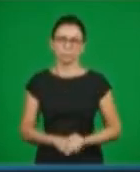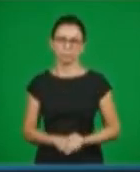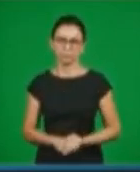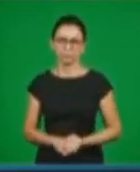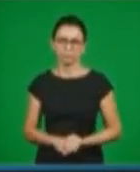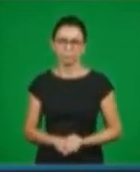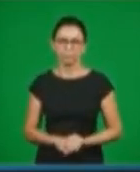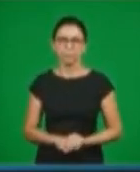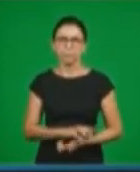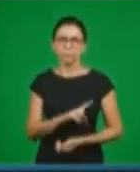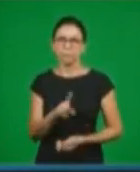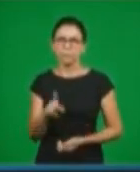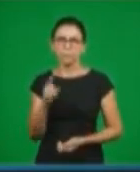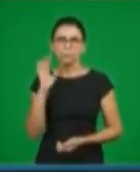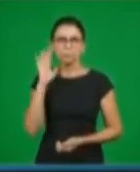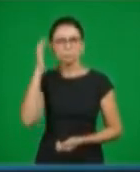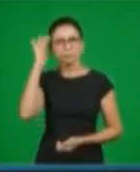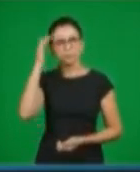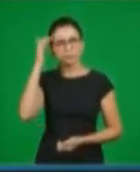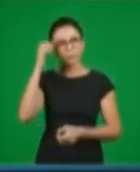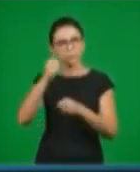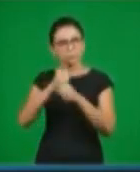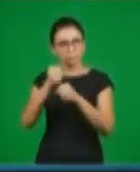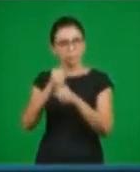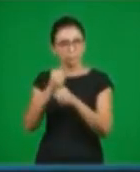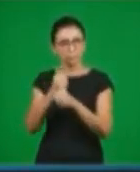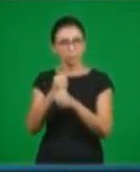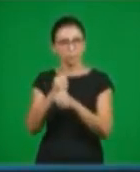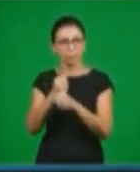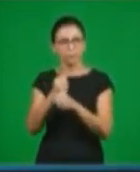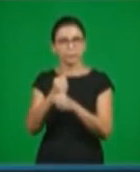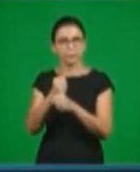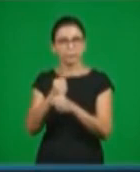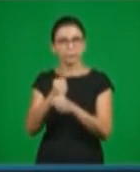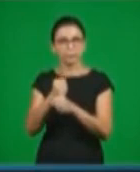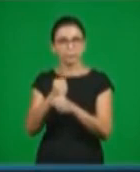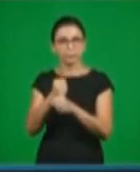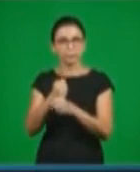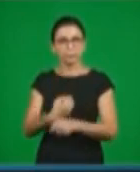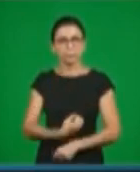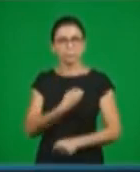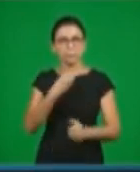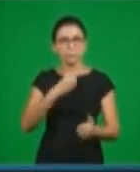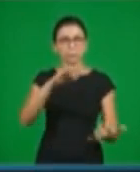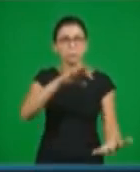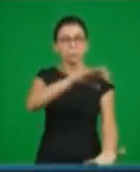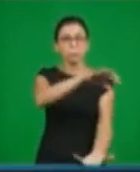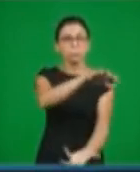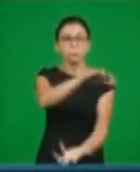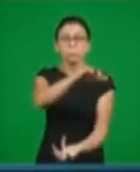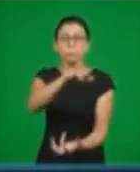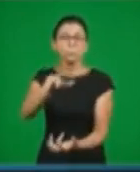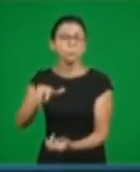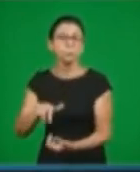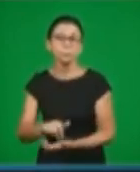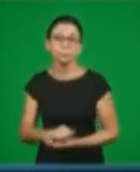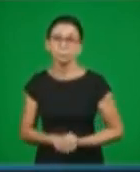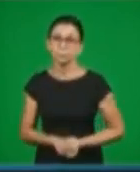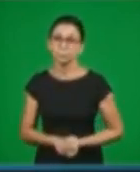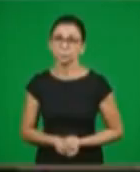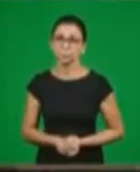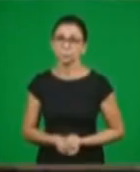the extension of this word, a work that is in this the whole world? The brother